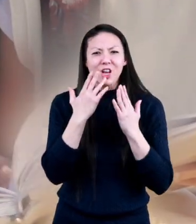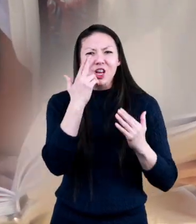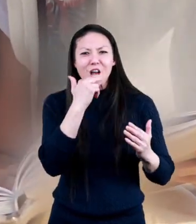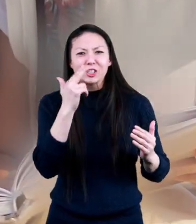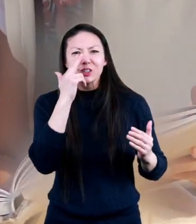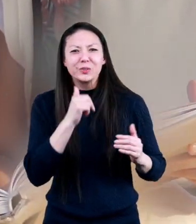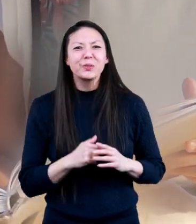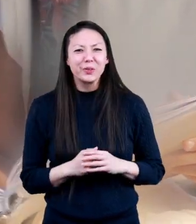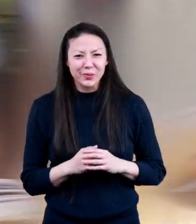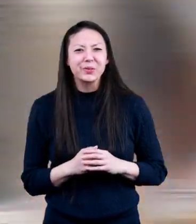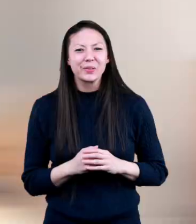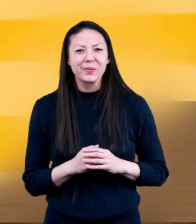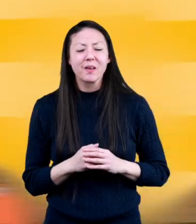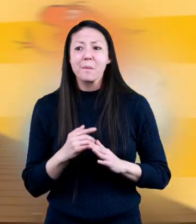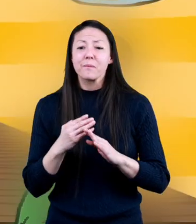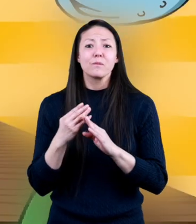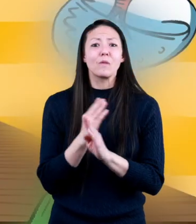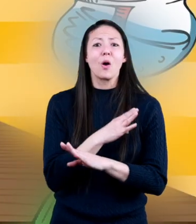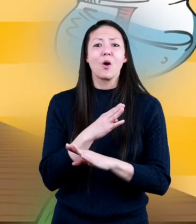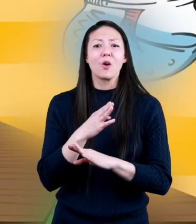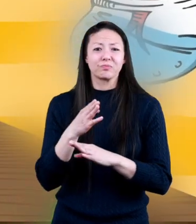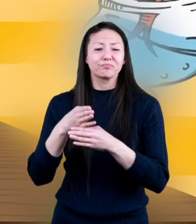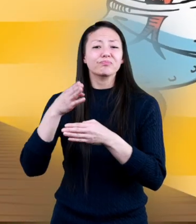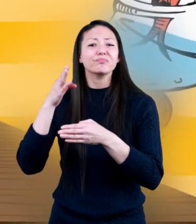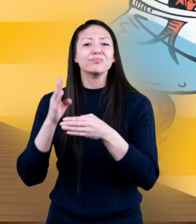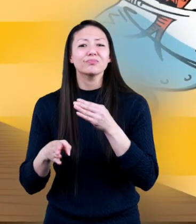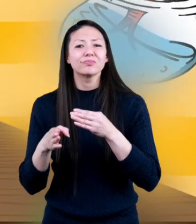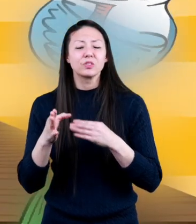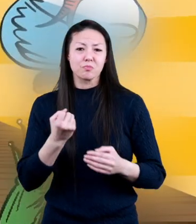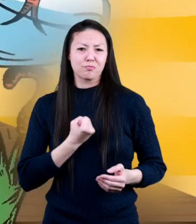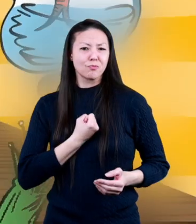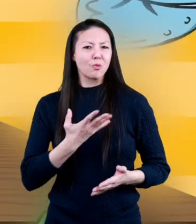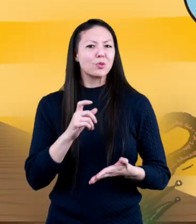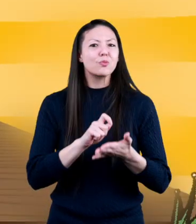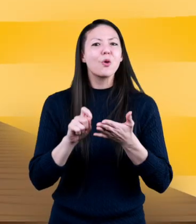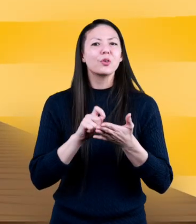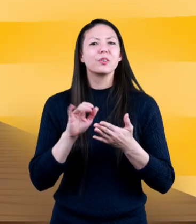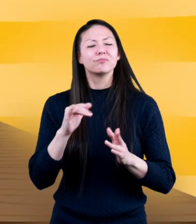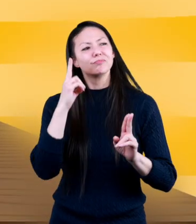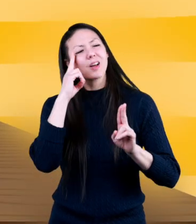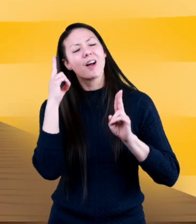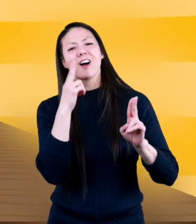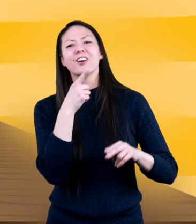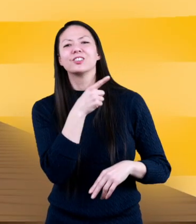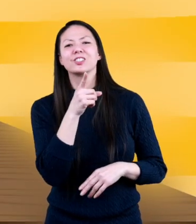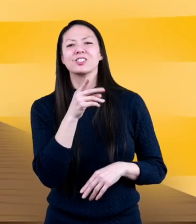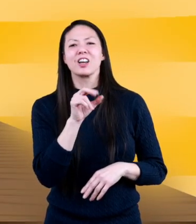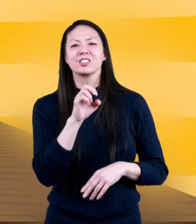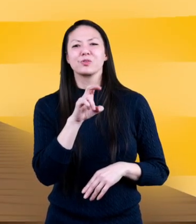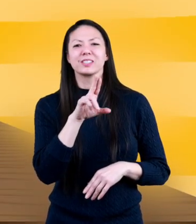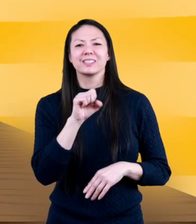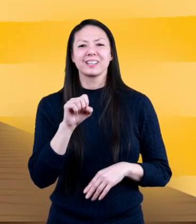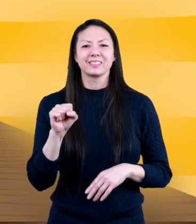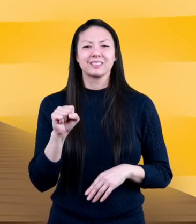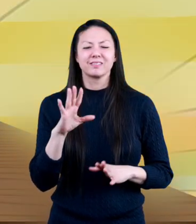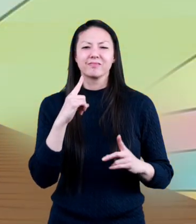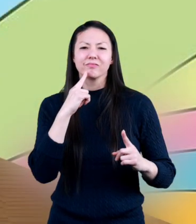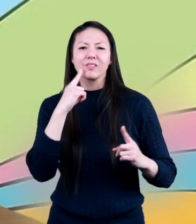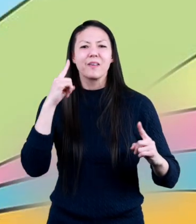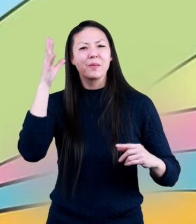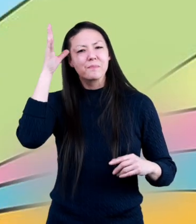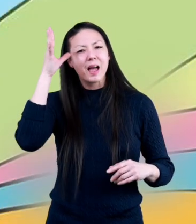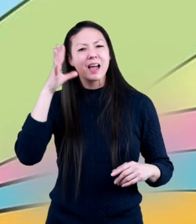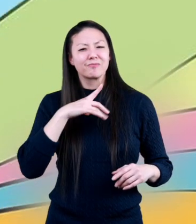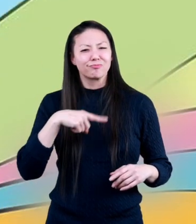colorful cartoons. Before we end, here's a poem we wrote to honor Dr. Seuss.